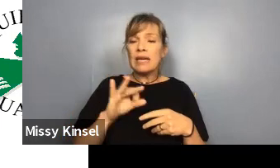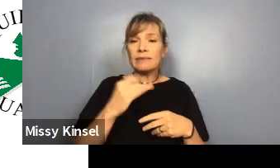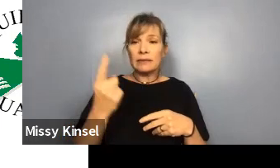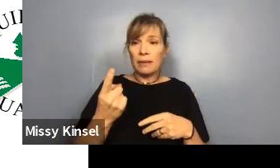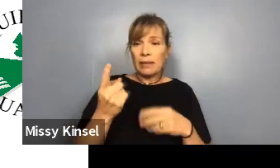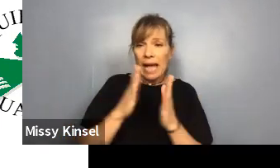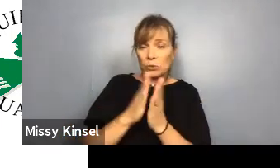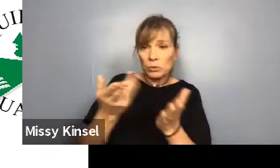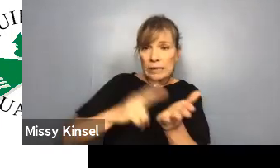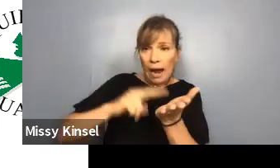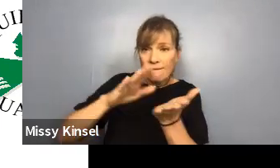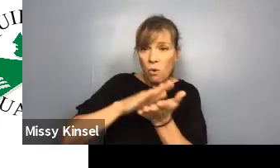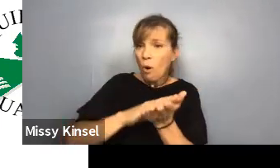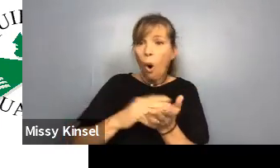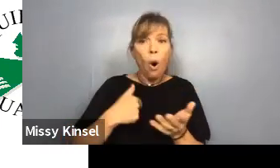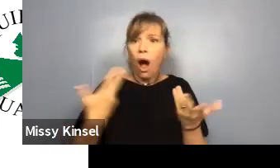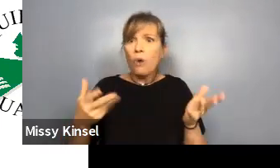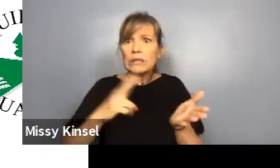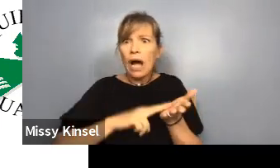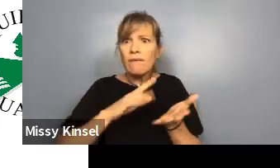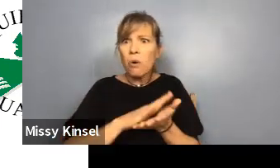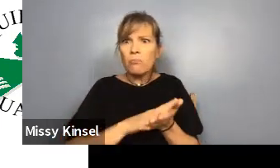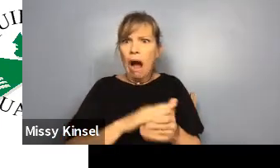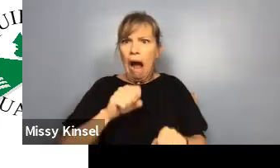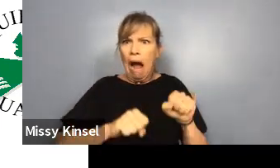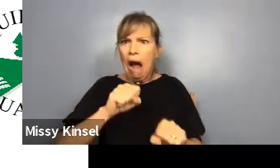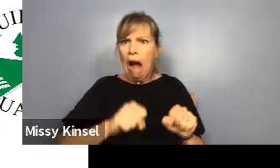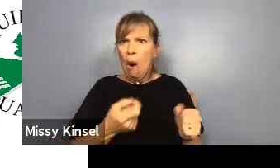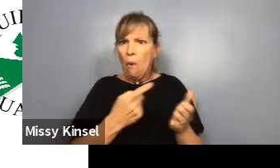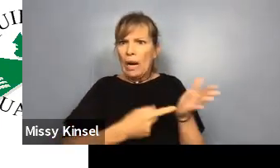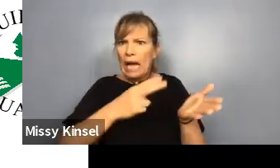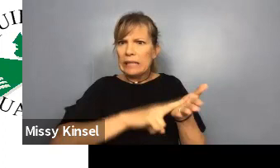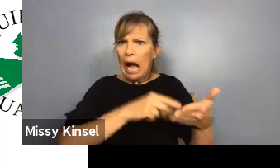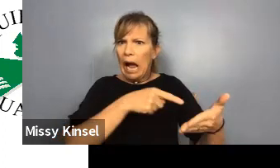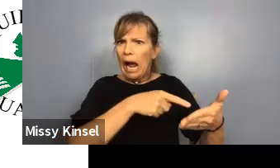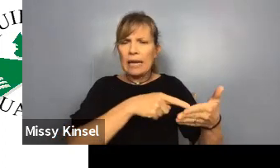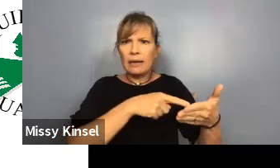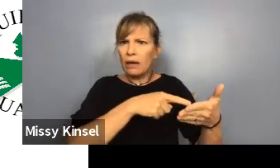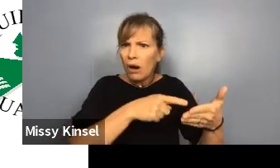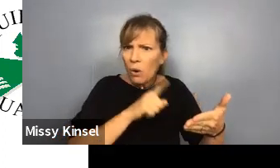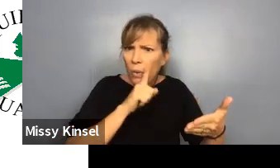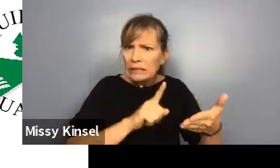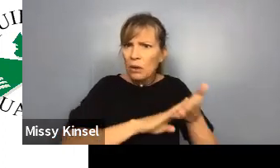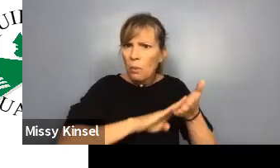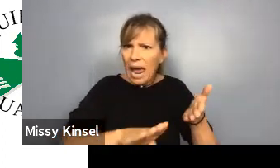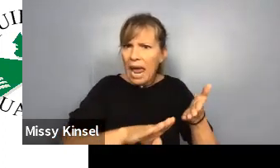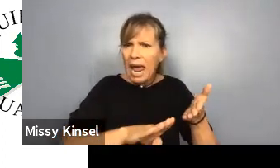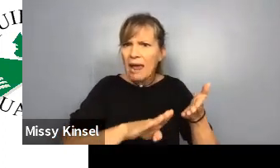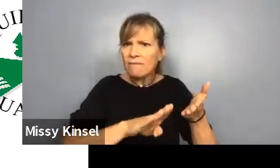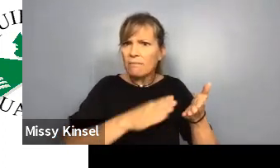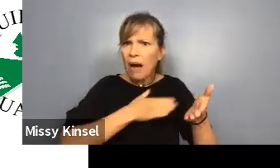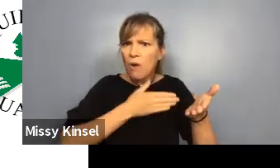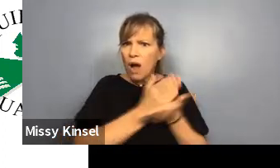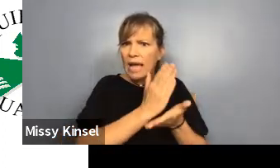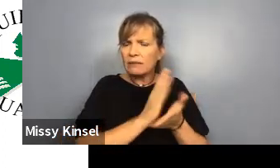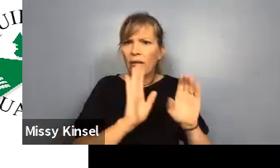sign a form, or if you have already signed a form and you're just not sure, you know, whether it was something waiving your rights or,